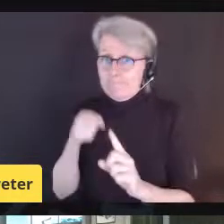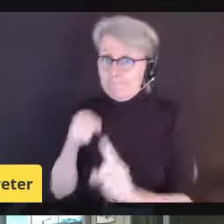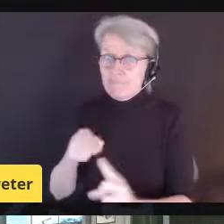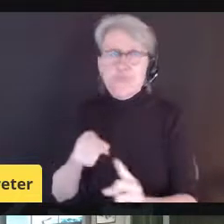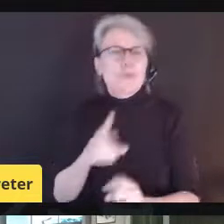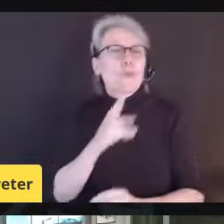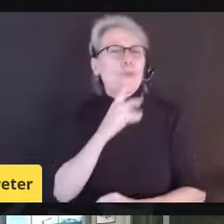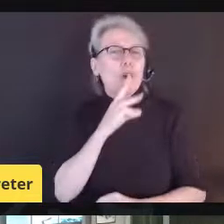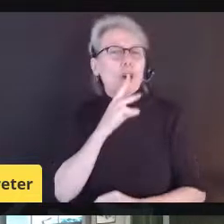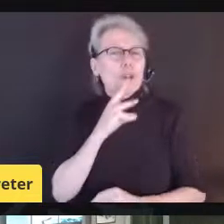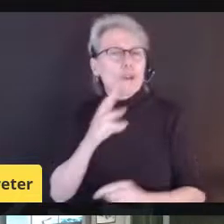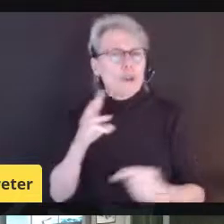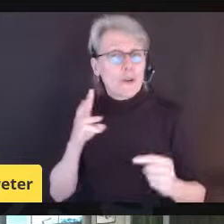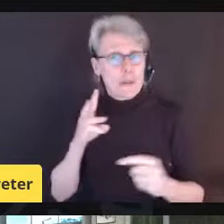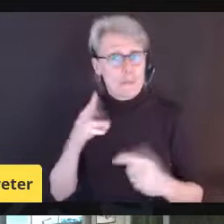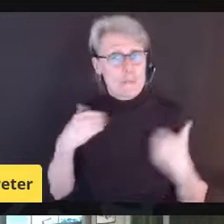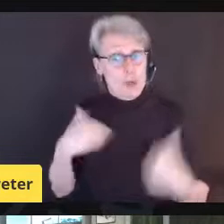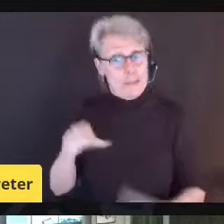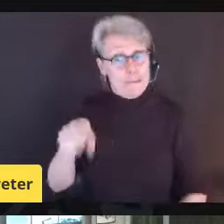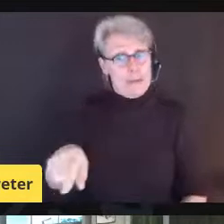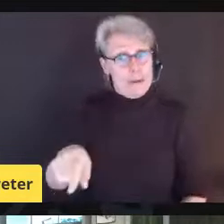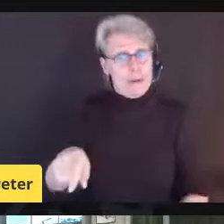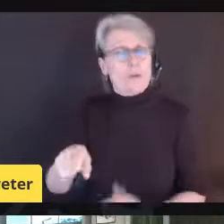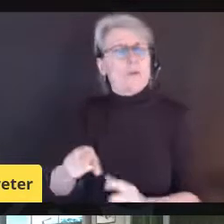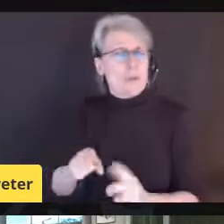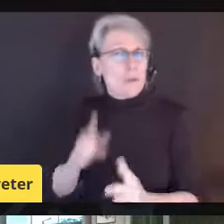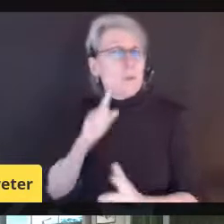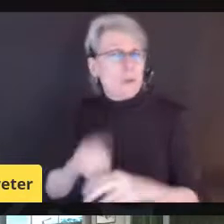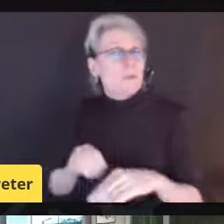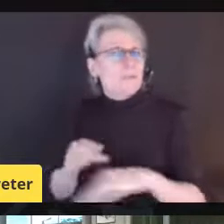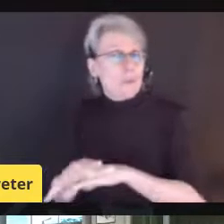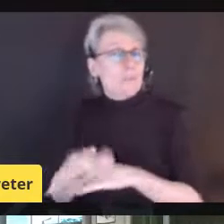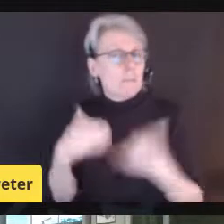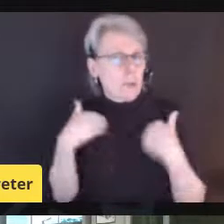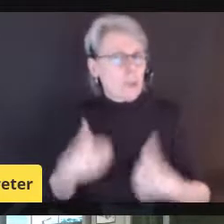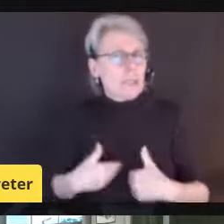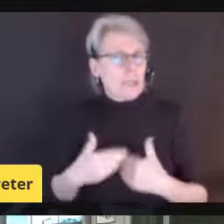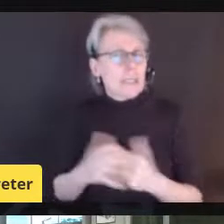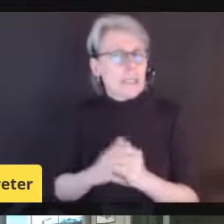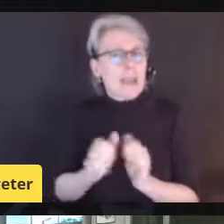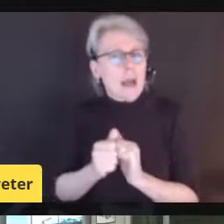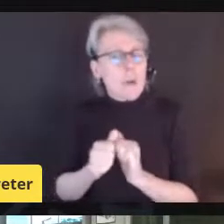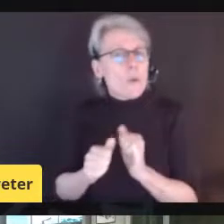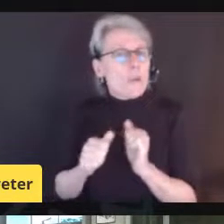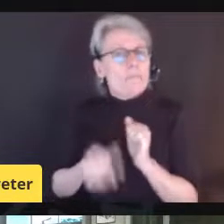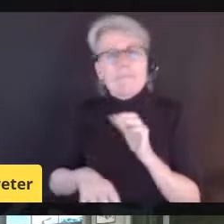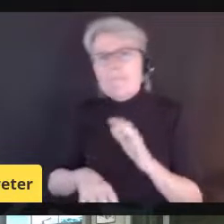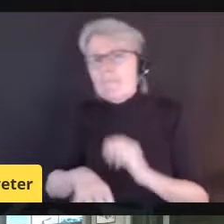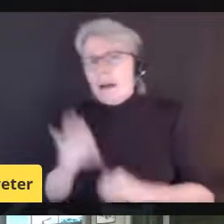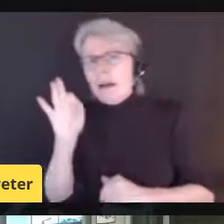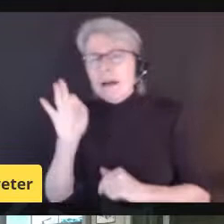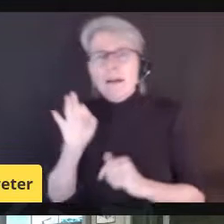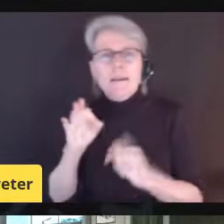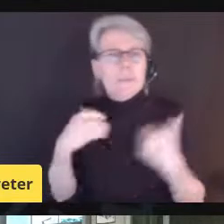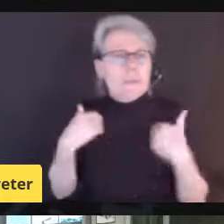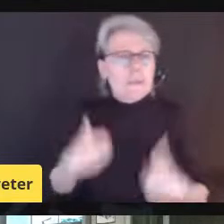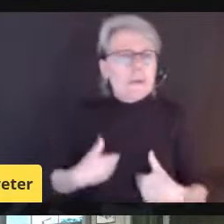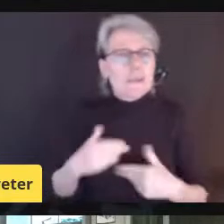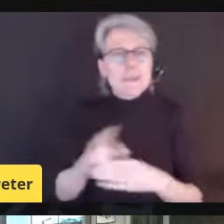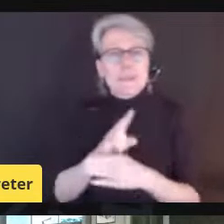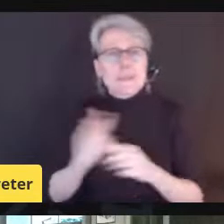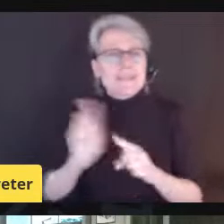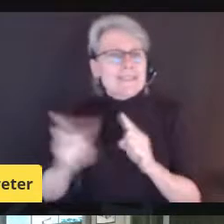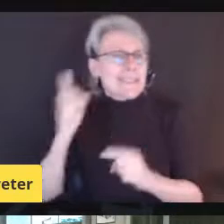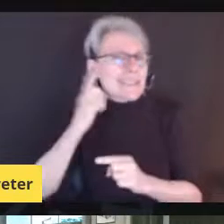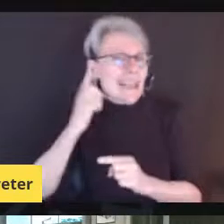body differently and what we can tell and how we can detect these bodies using acoustic technology. So using different